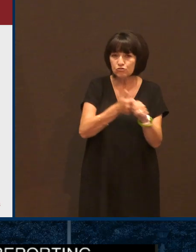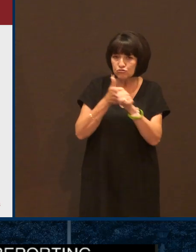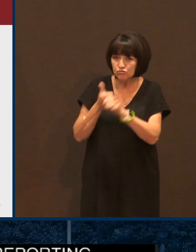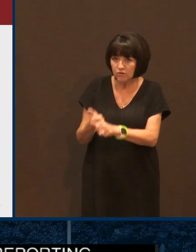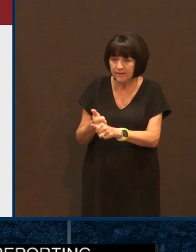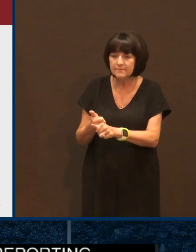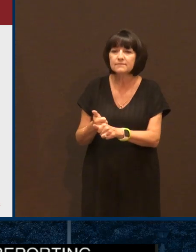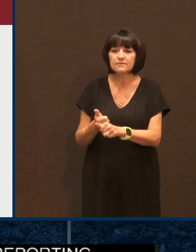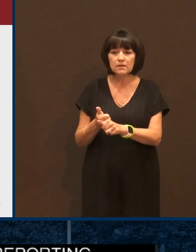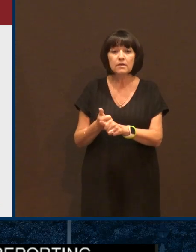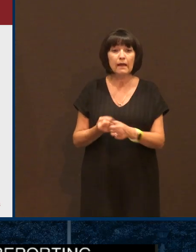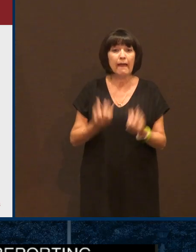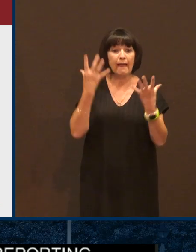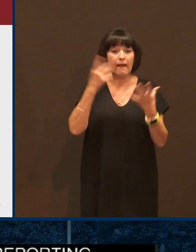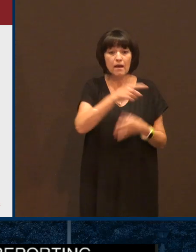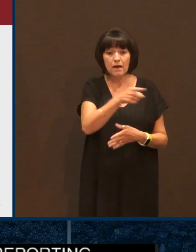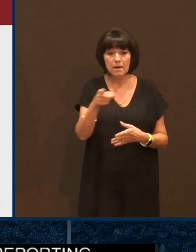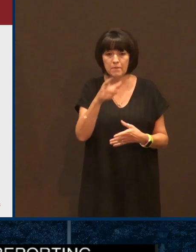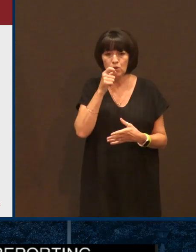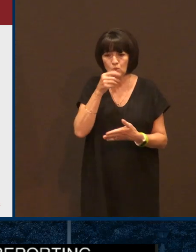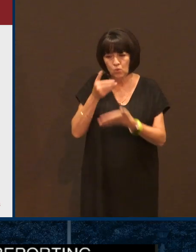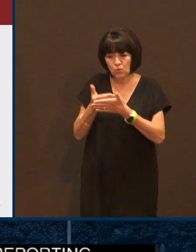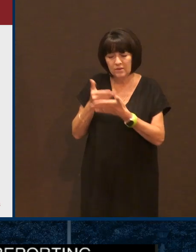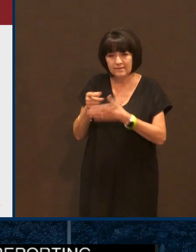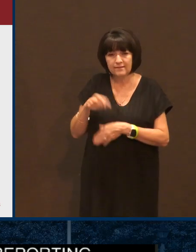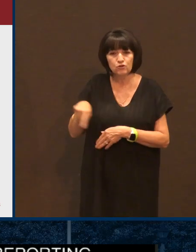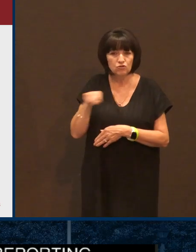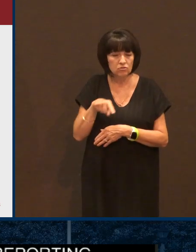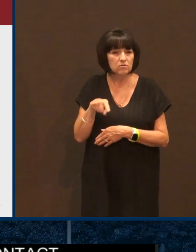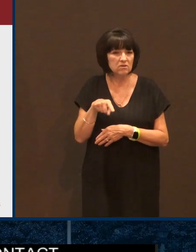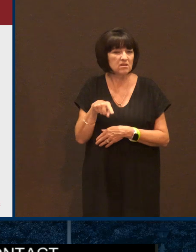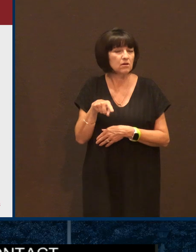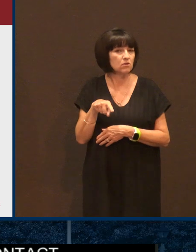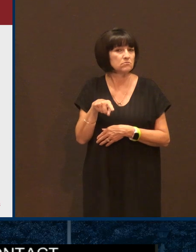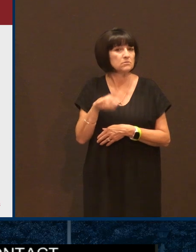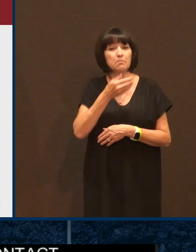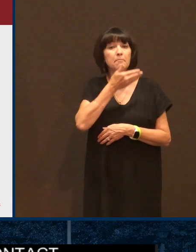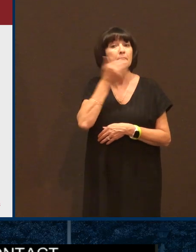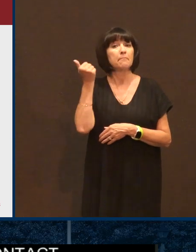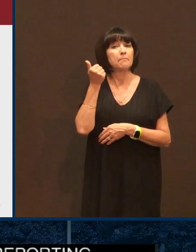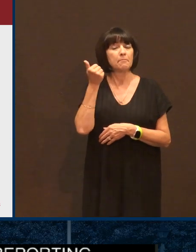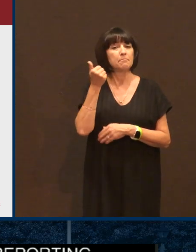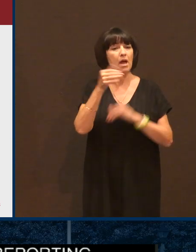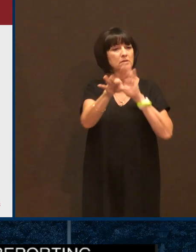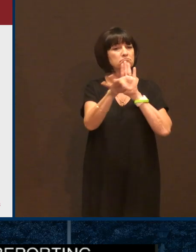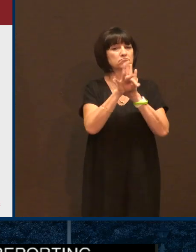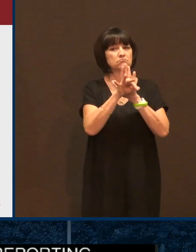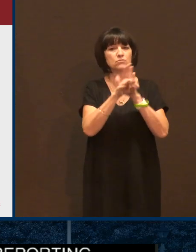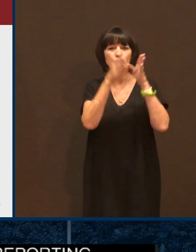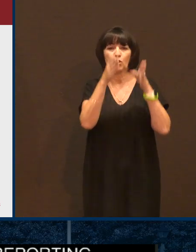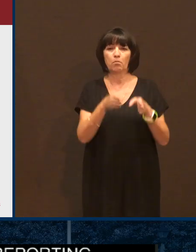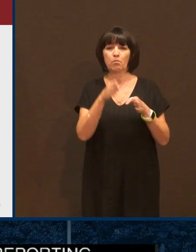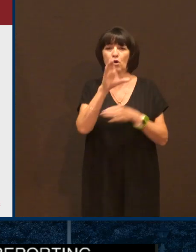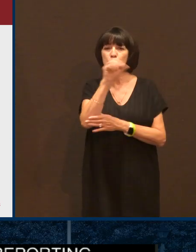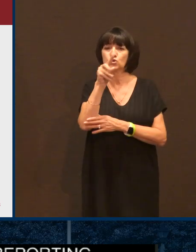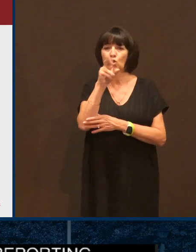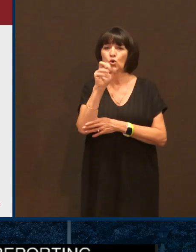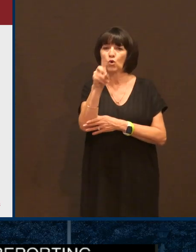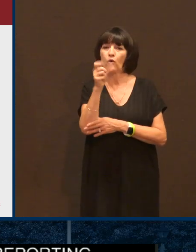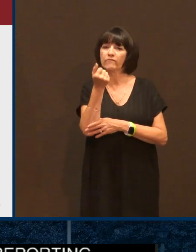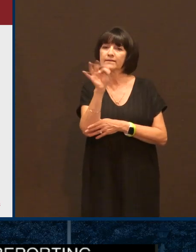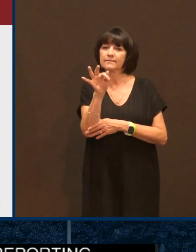And additionally, each school will have a school coordinator, and we will work with them on social distancing and on cleaning and disinfecting